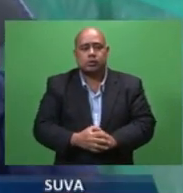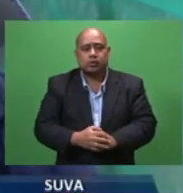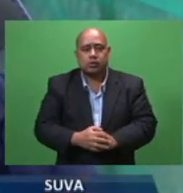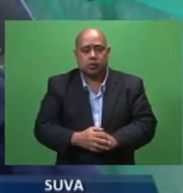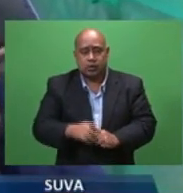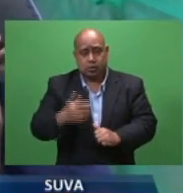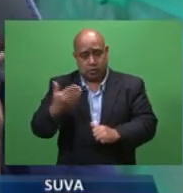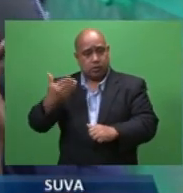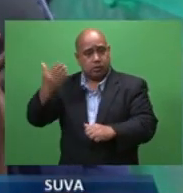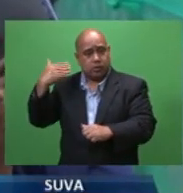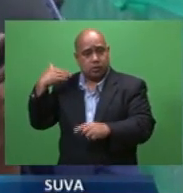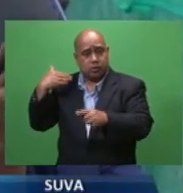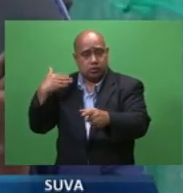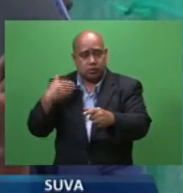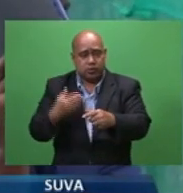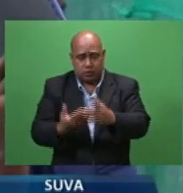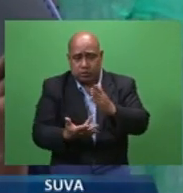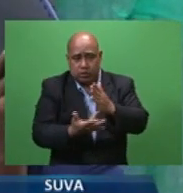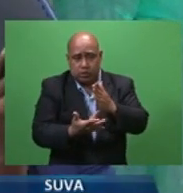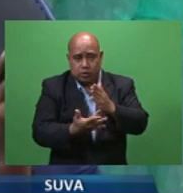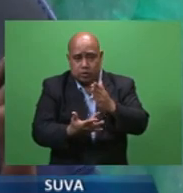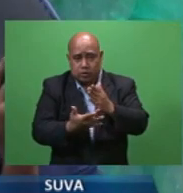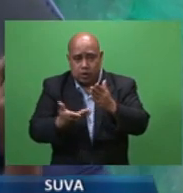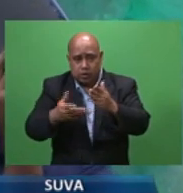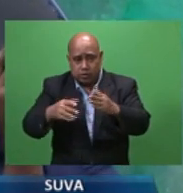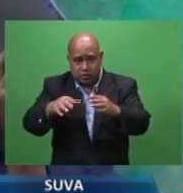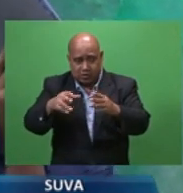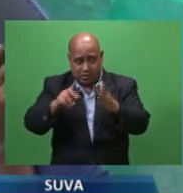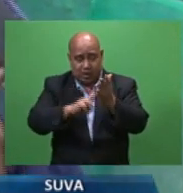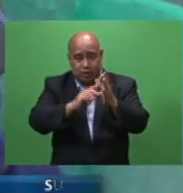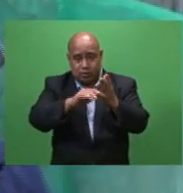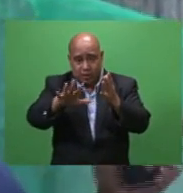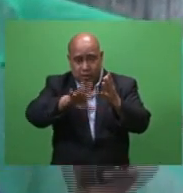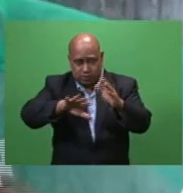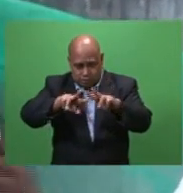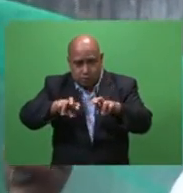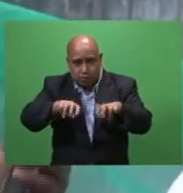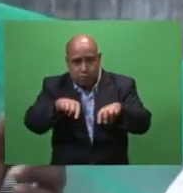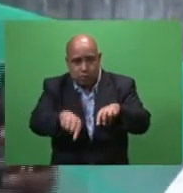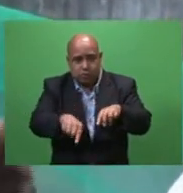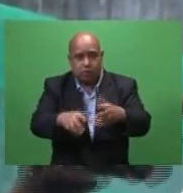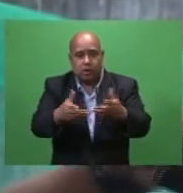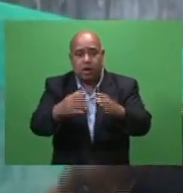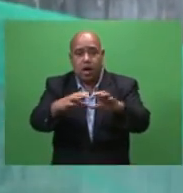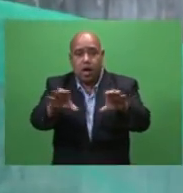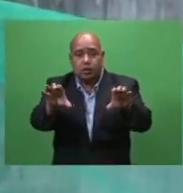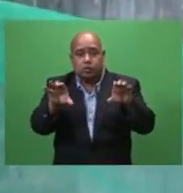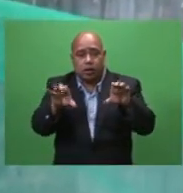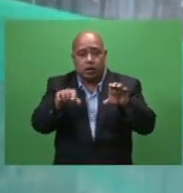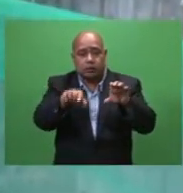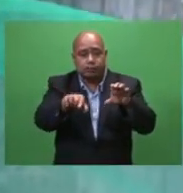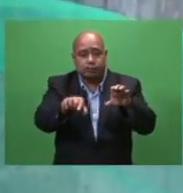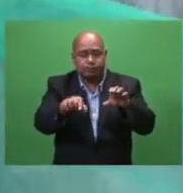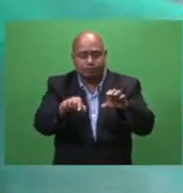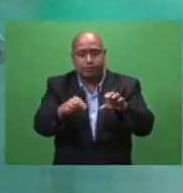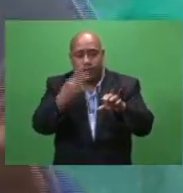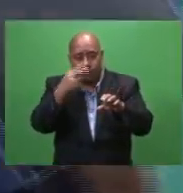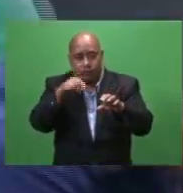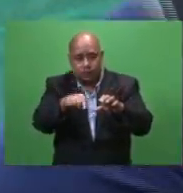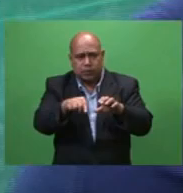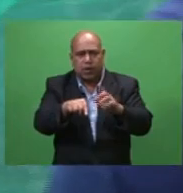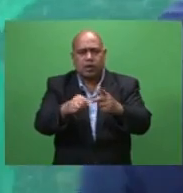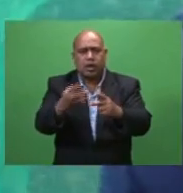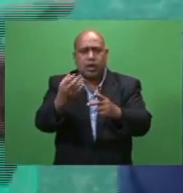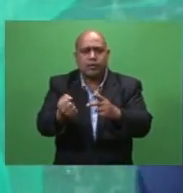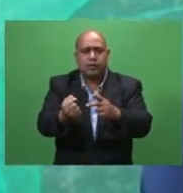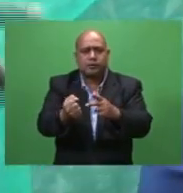Technology Officer with the Nasinu Town Council, Polyasimbeni Valu, is charged with conspiracy to defraud, bribery, general